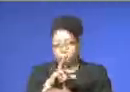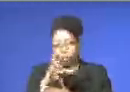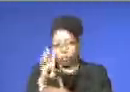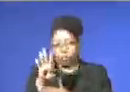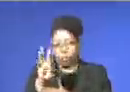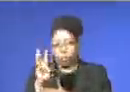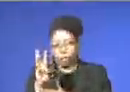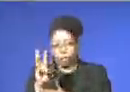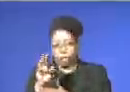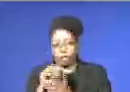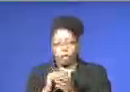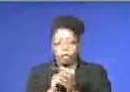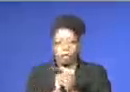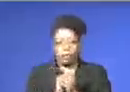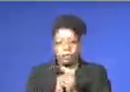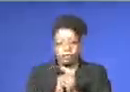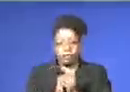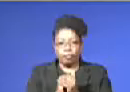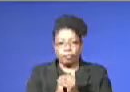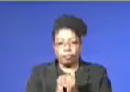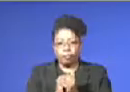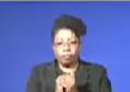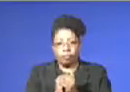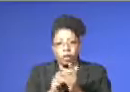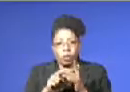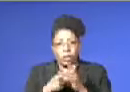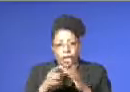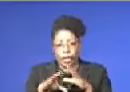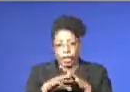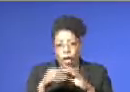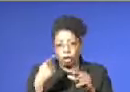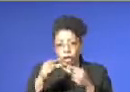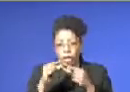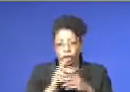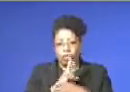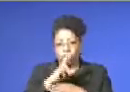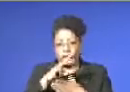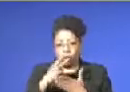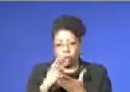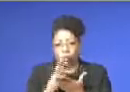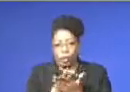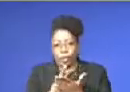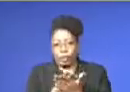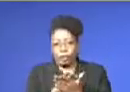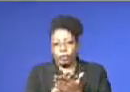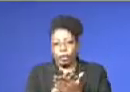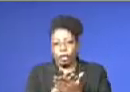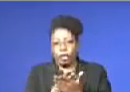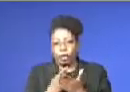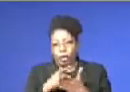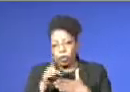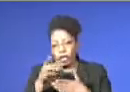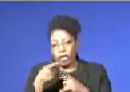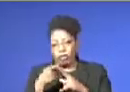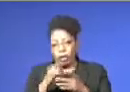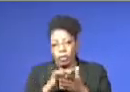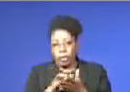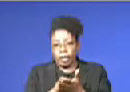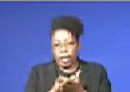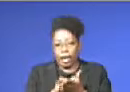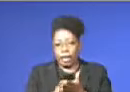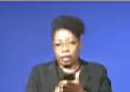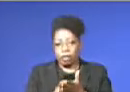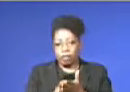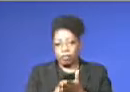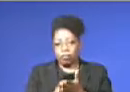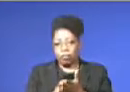53-46. I mean, it was just the execution. We started off the game pretty good, executing offensively. Then we went away from it, but we regained